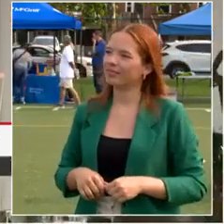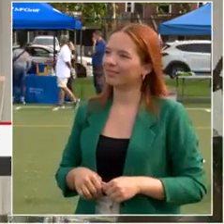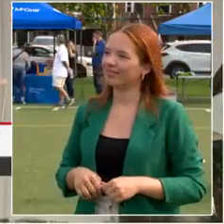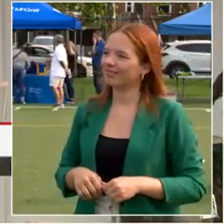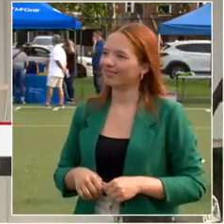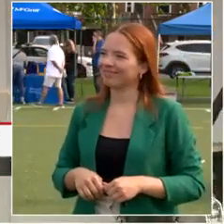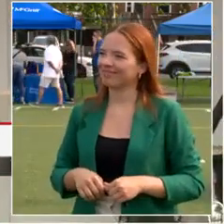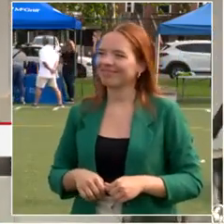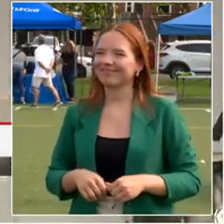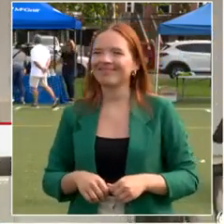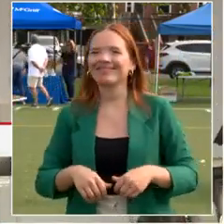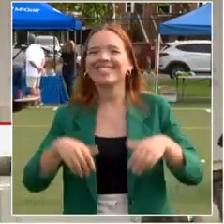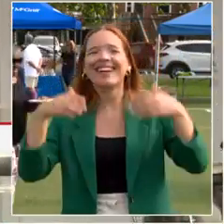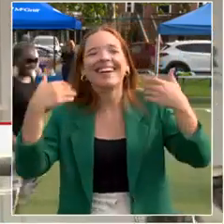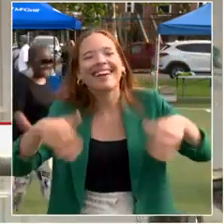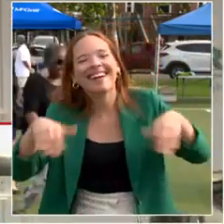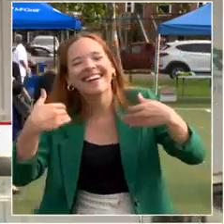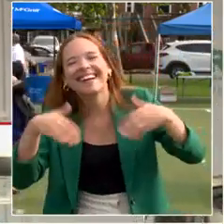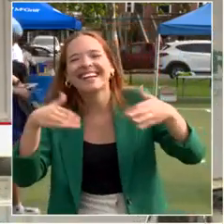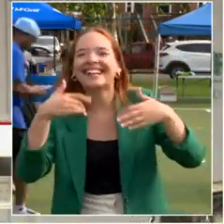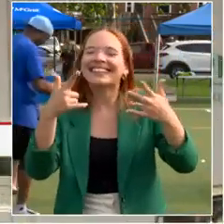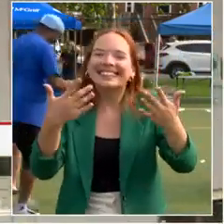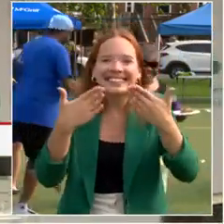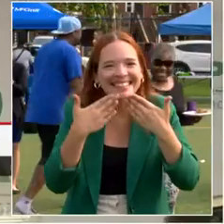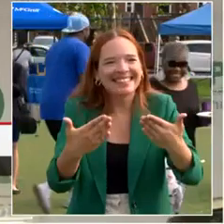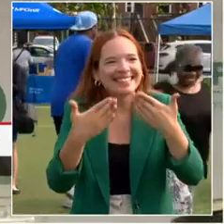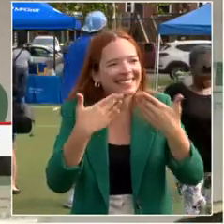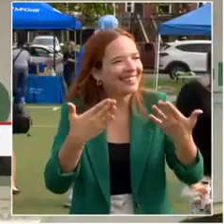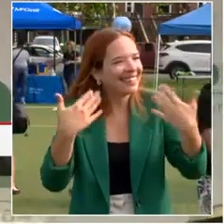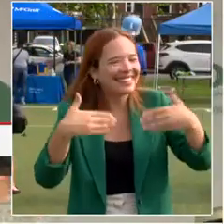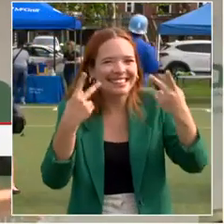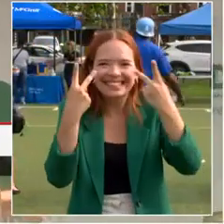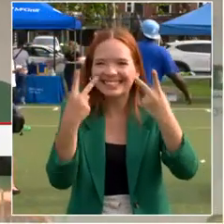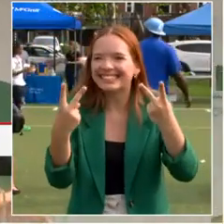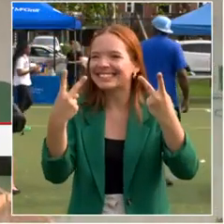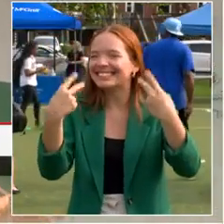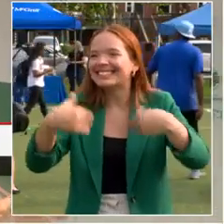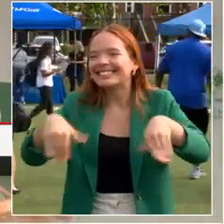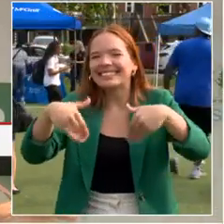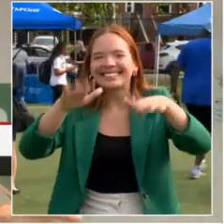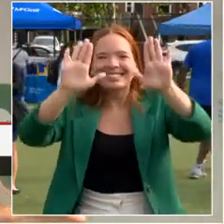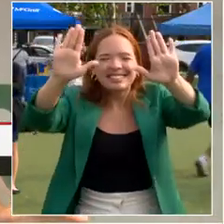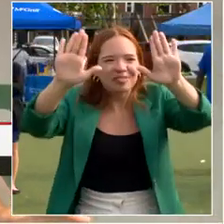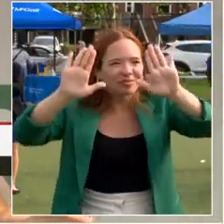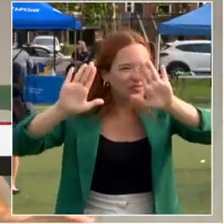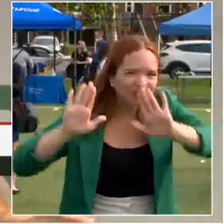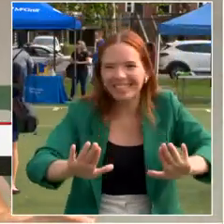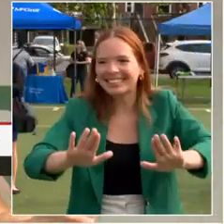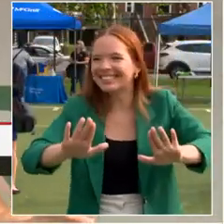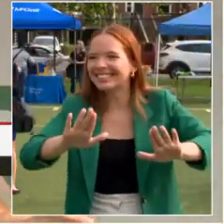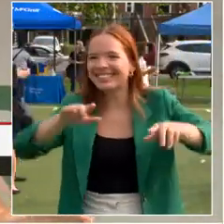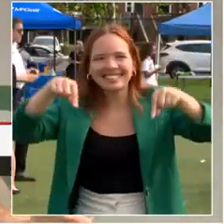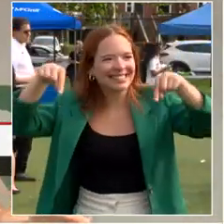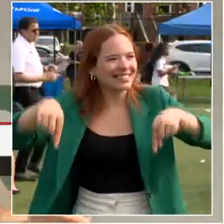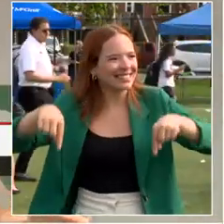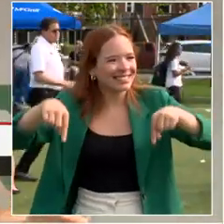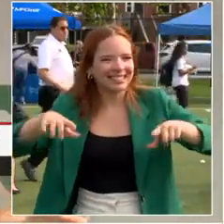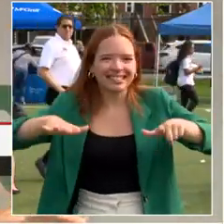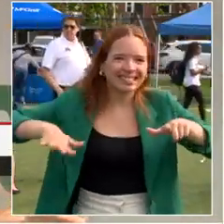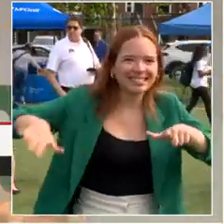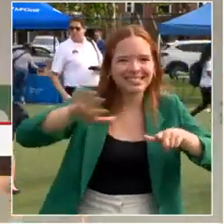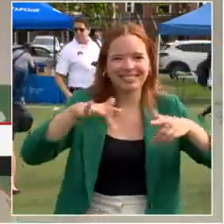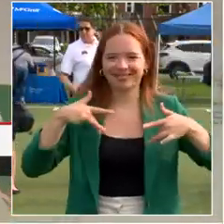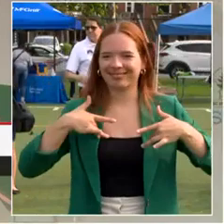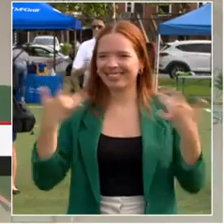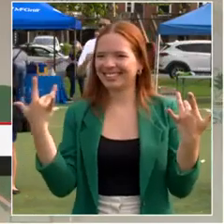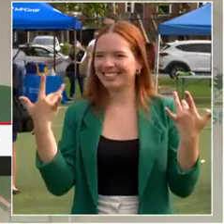Thank you so much, Commander L Terry. Wonderful to be here. It's such a pleasure to join you all every year for National